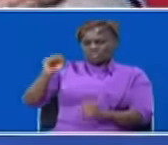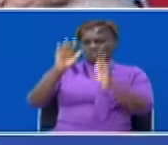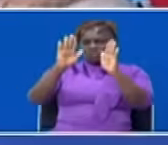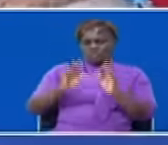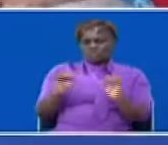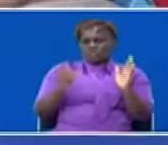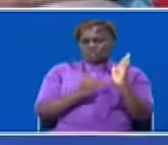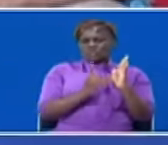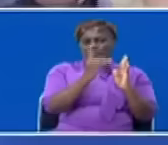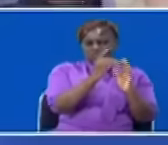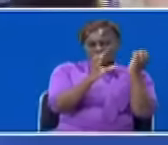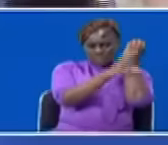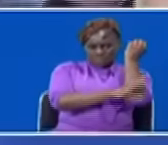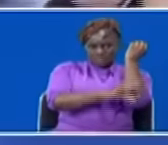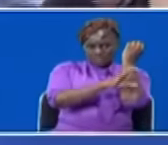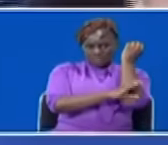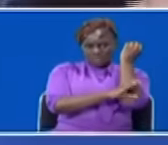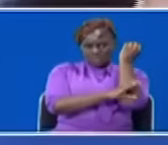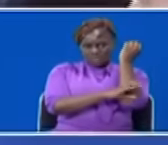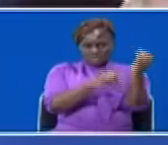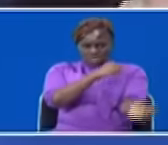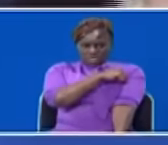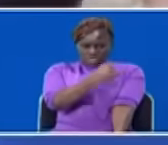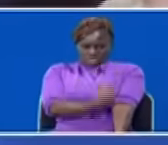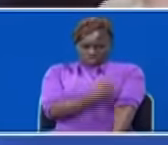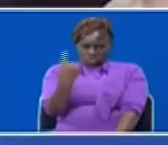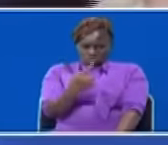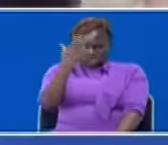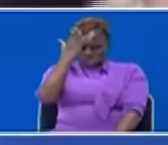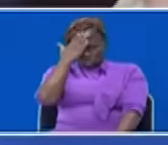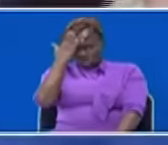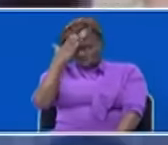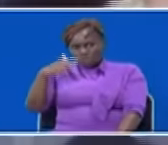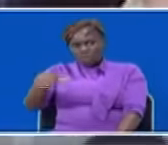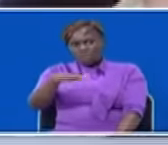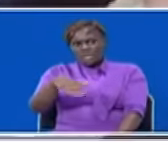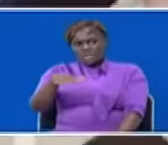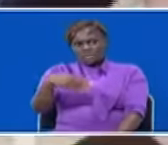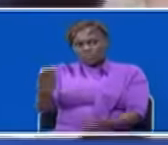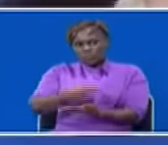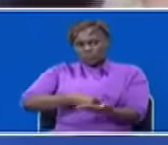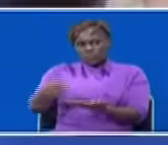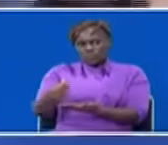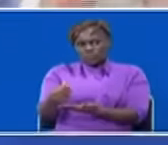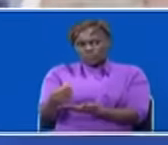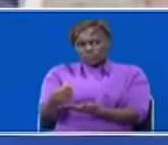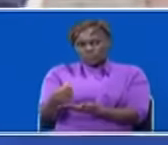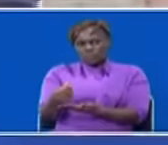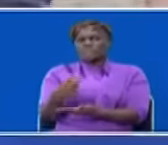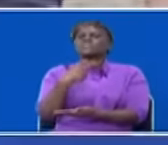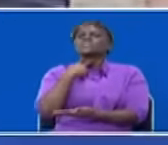of development in the country. The only place we know where people are bought or sold is in a slave